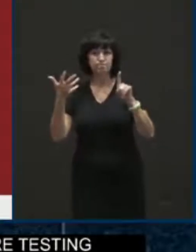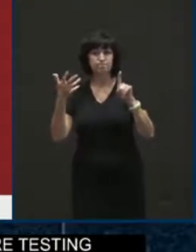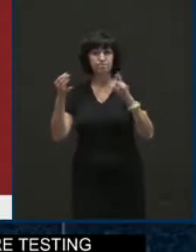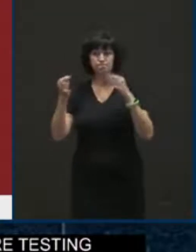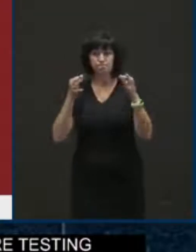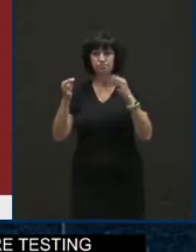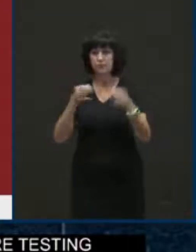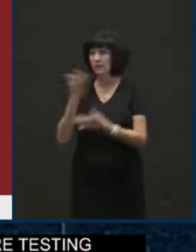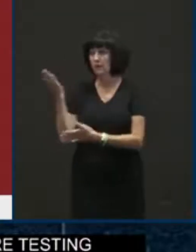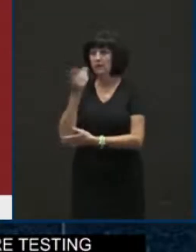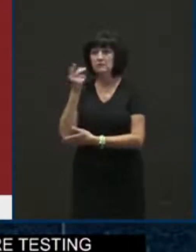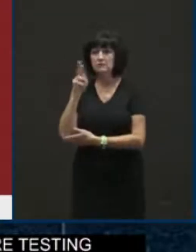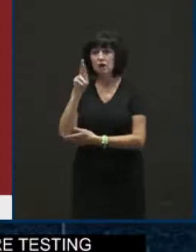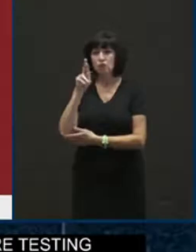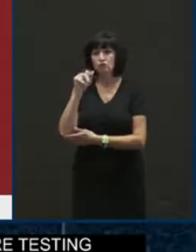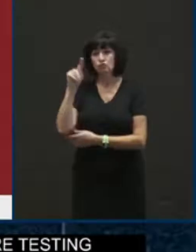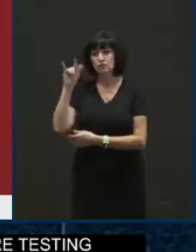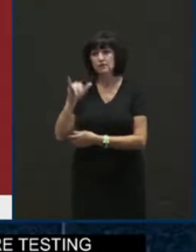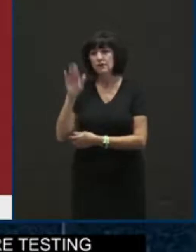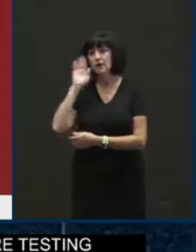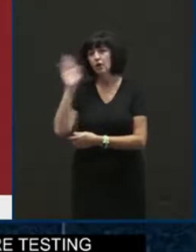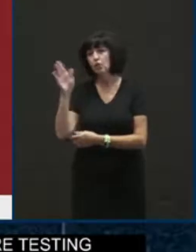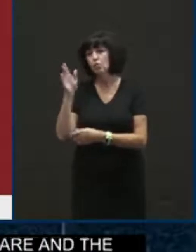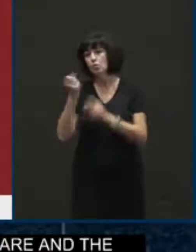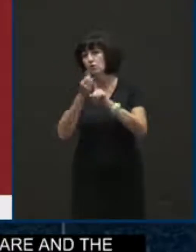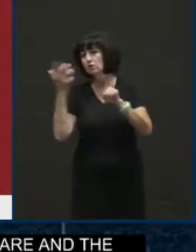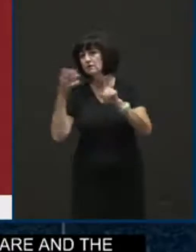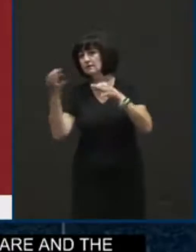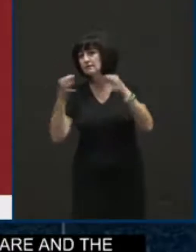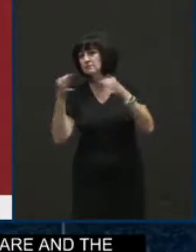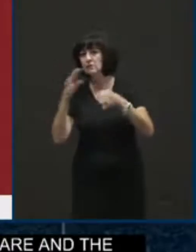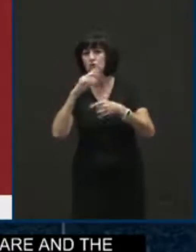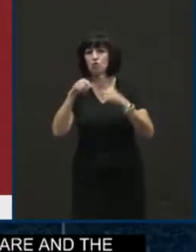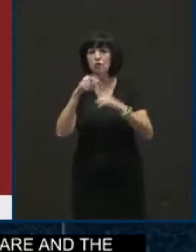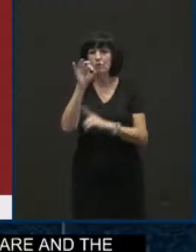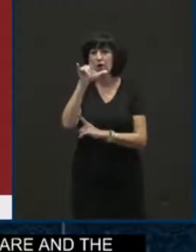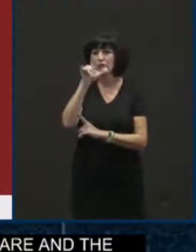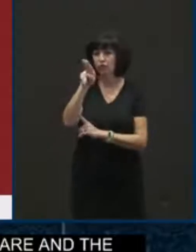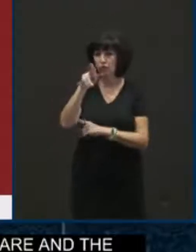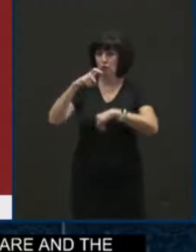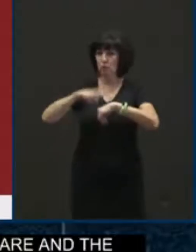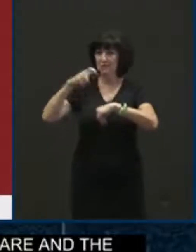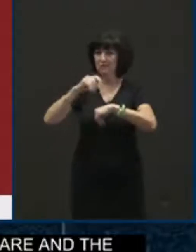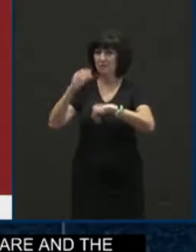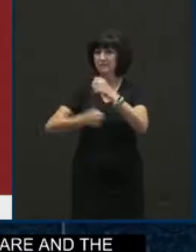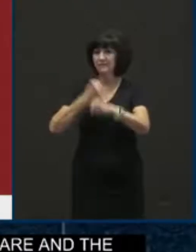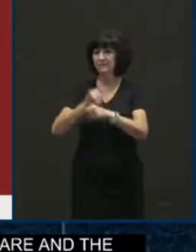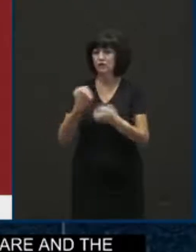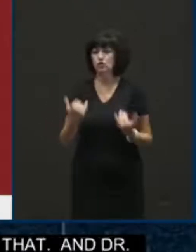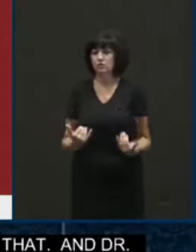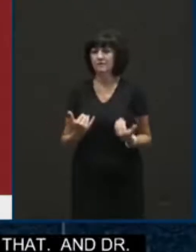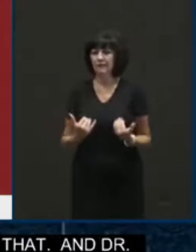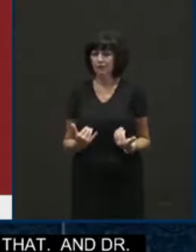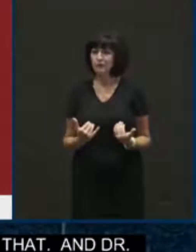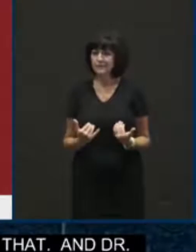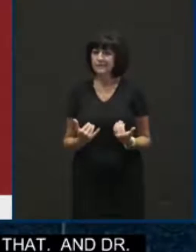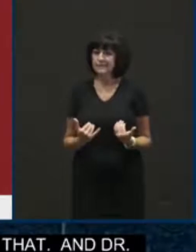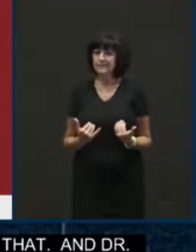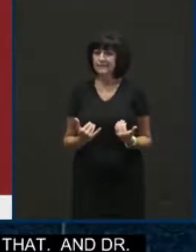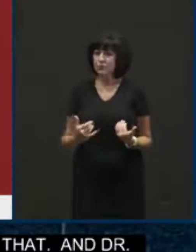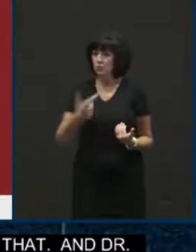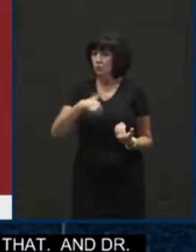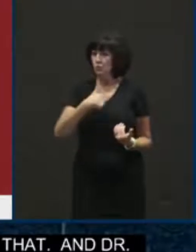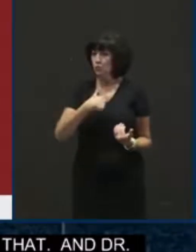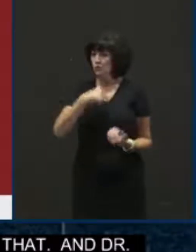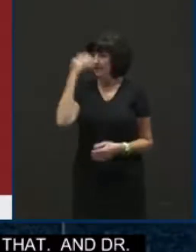Dr. Rattay is going to talk a little bit about the approaching flu season. We were talking about it just earlier today. When you think about